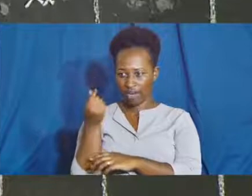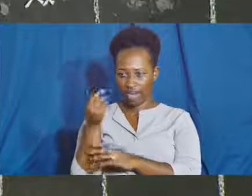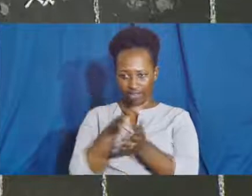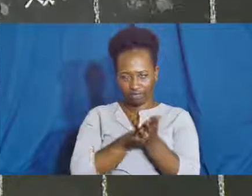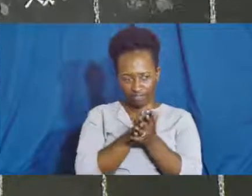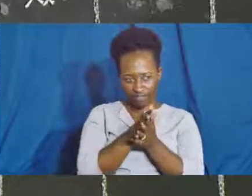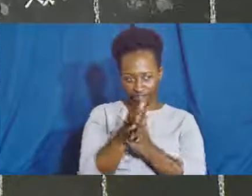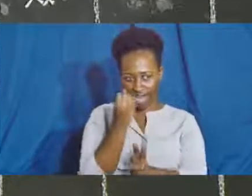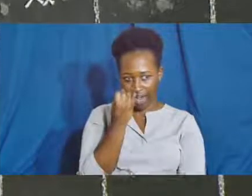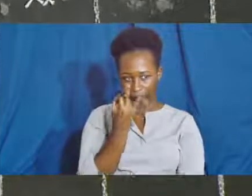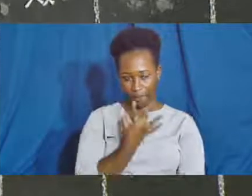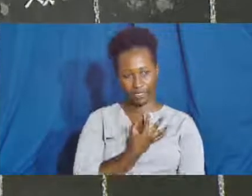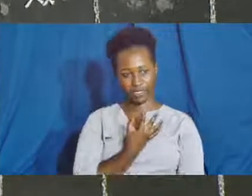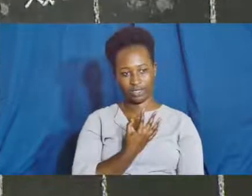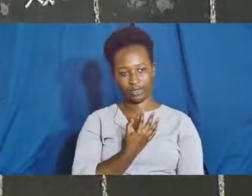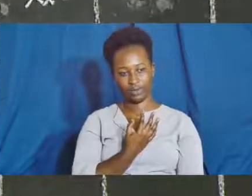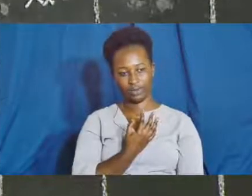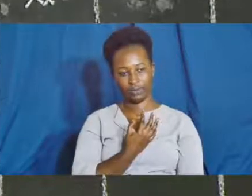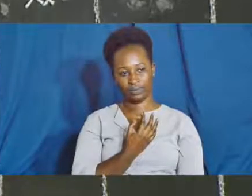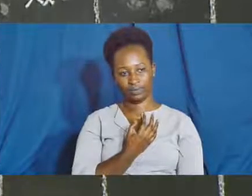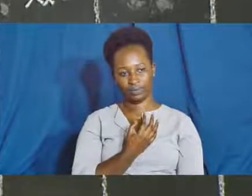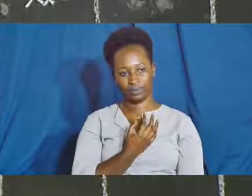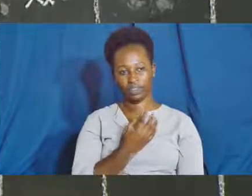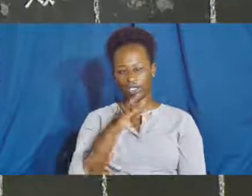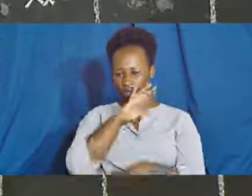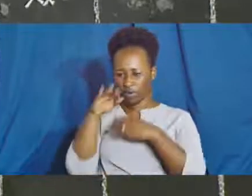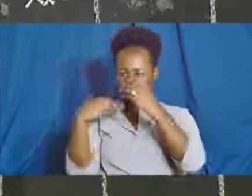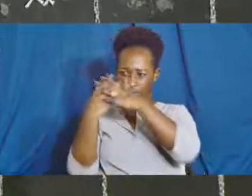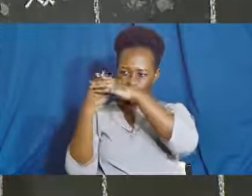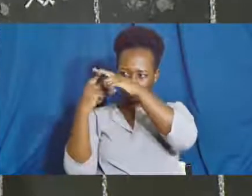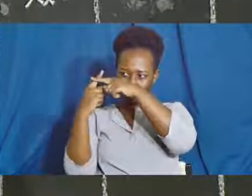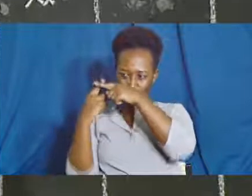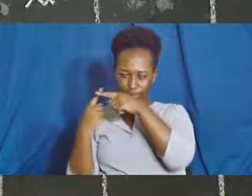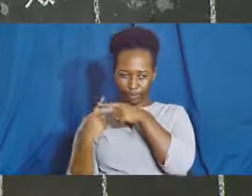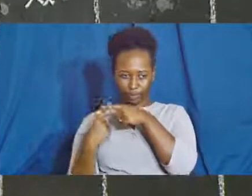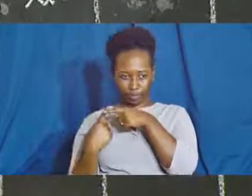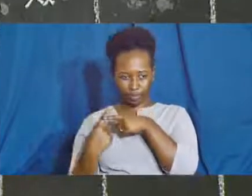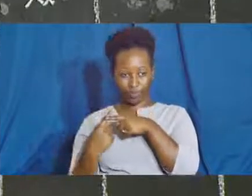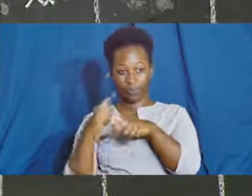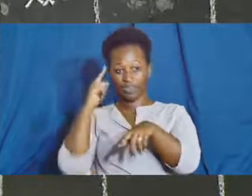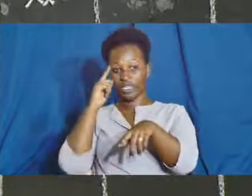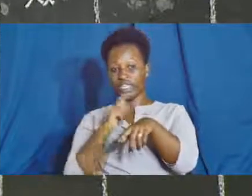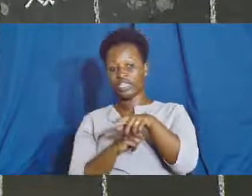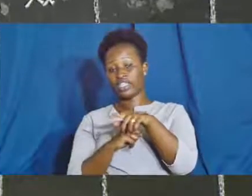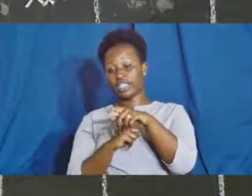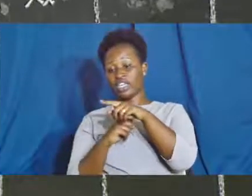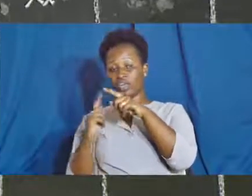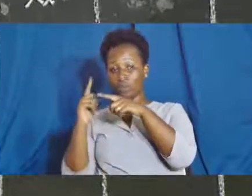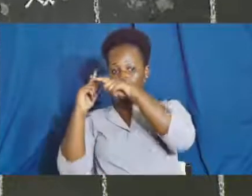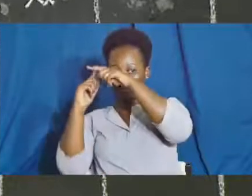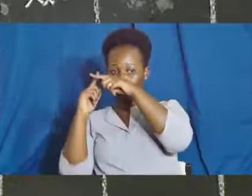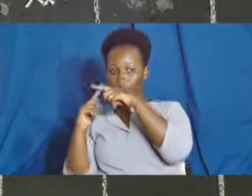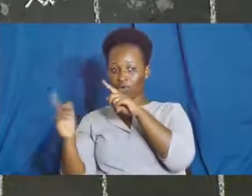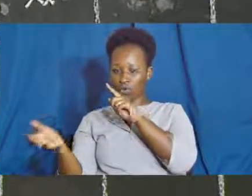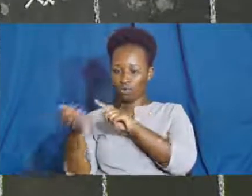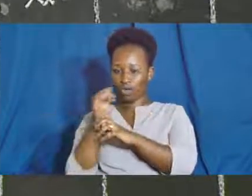spent, the cost of sales. So you have to add this. When you add, you get this total